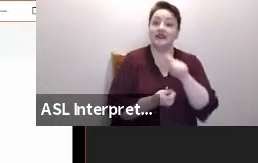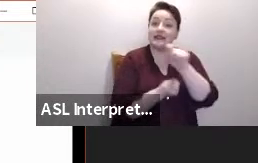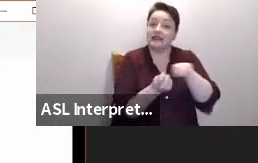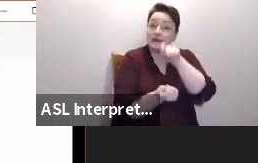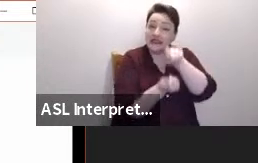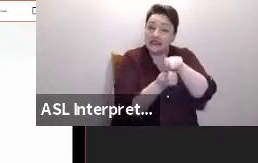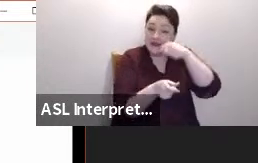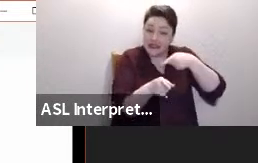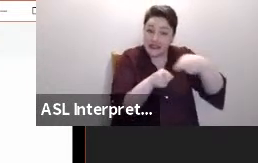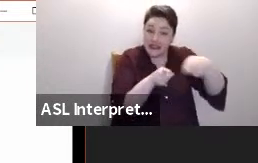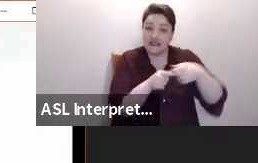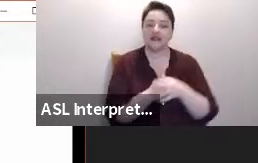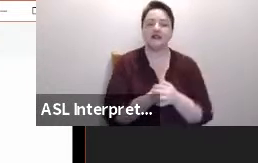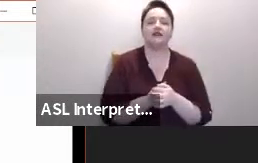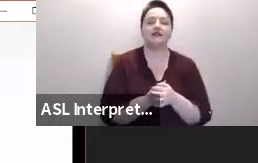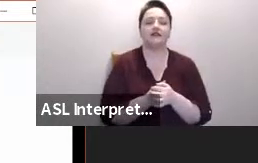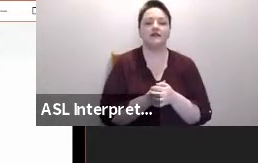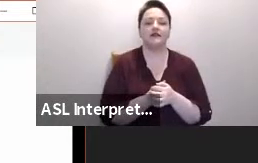the